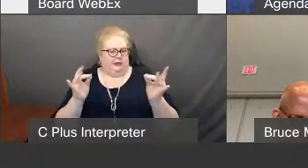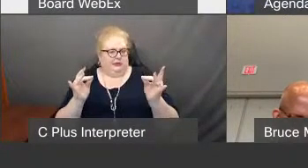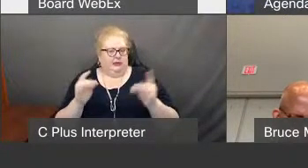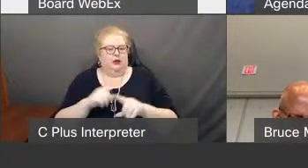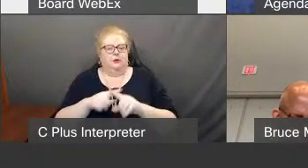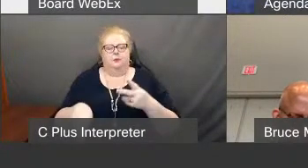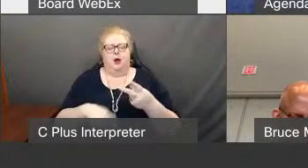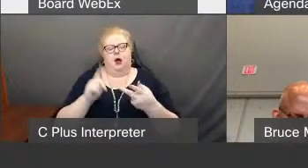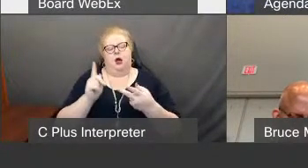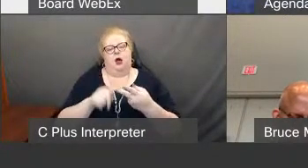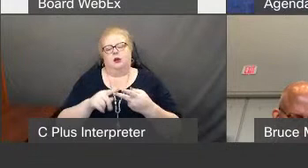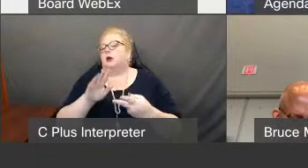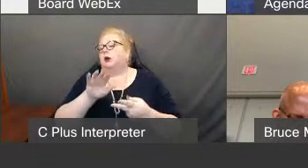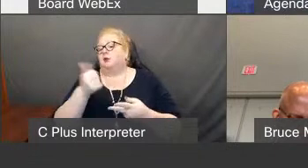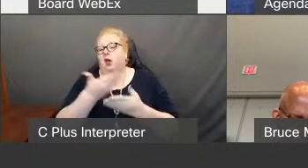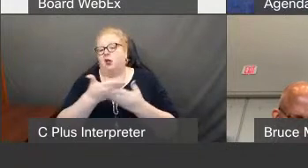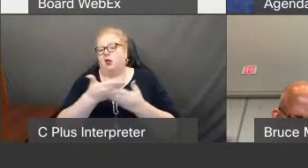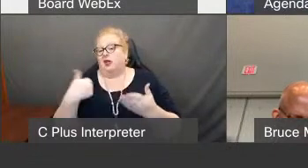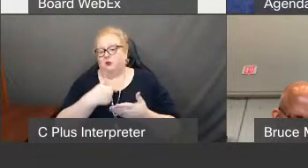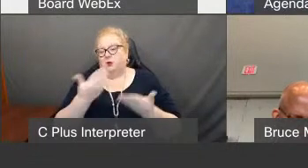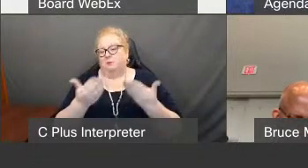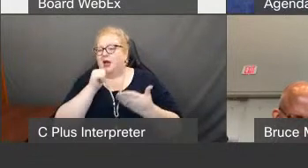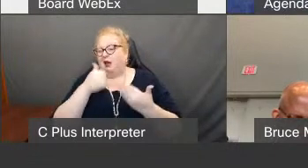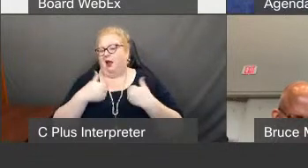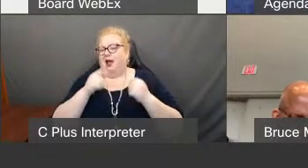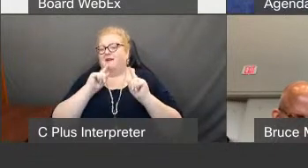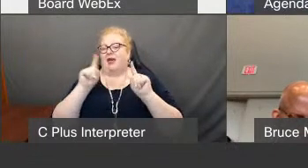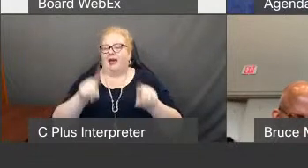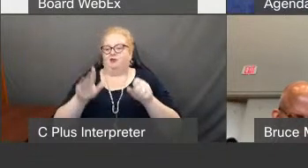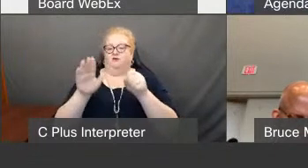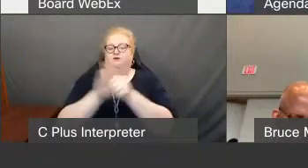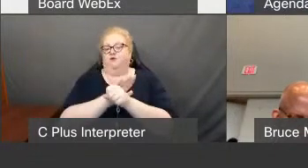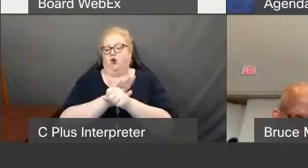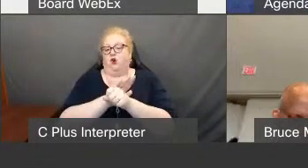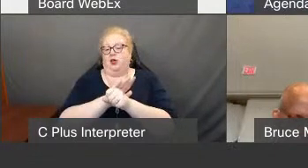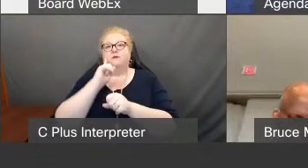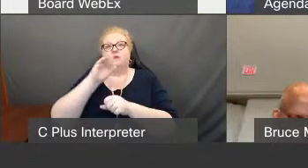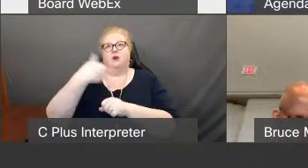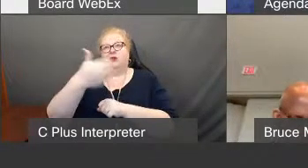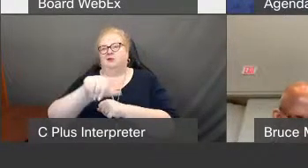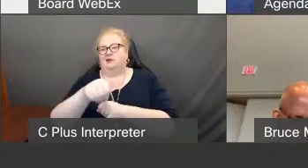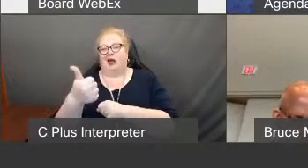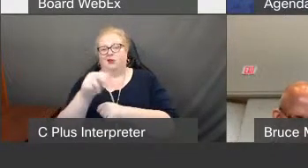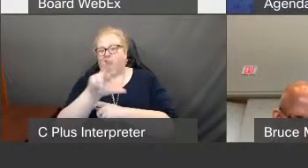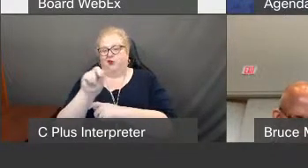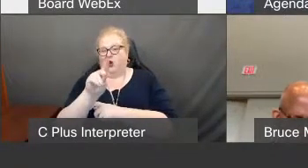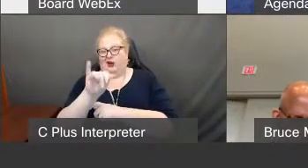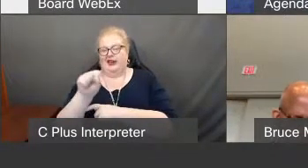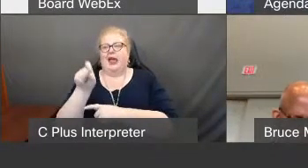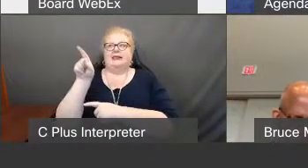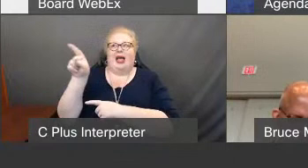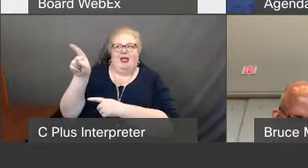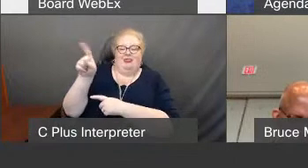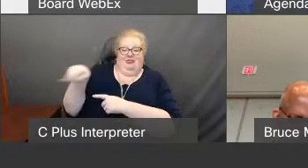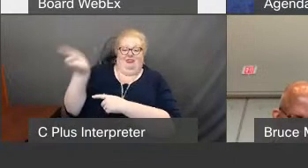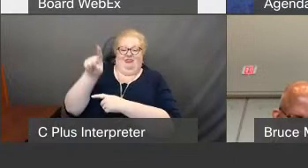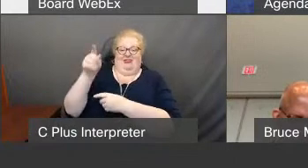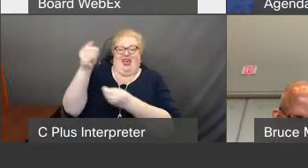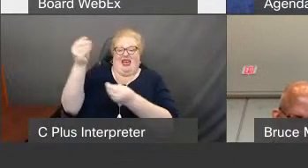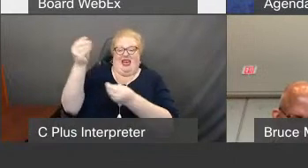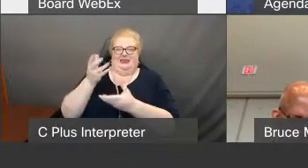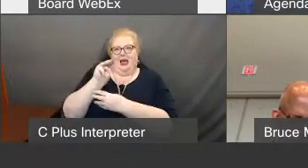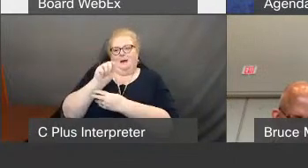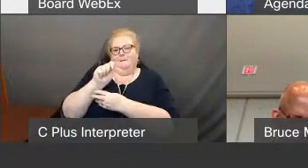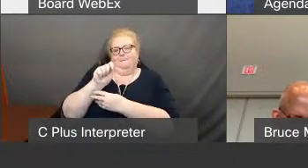answer for another 30 days, just on that, Vice Mayor Hines. They said 30 days from May 10th, I